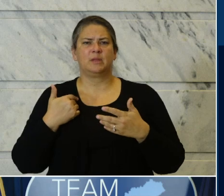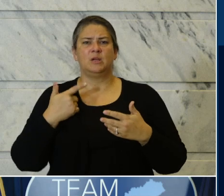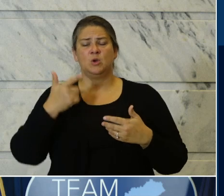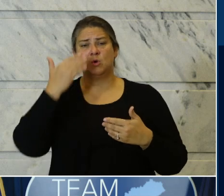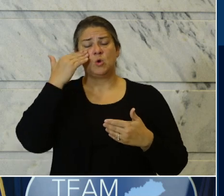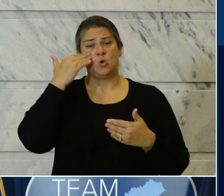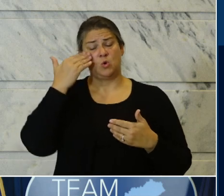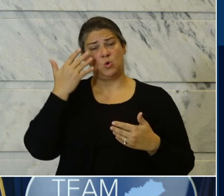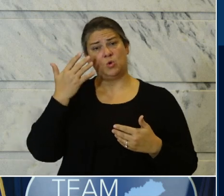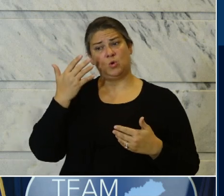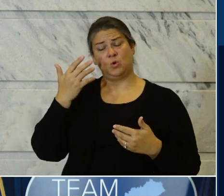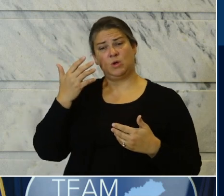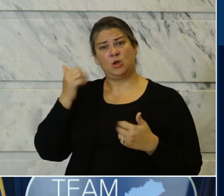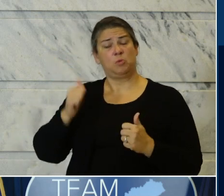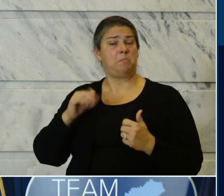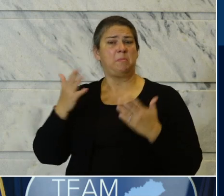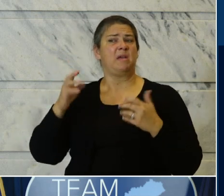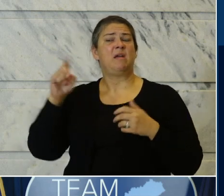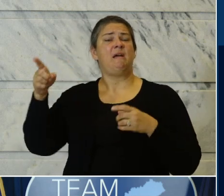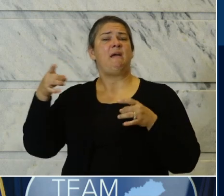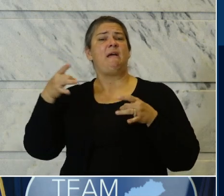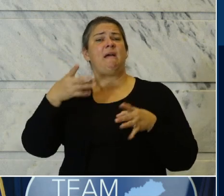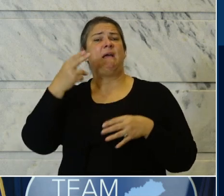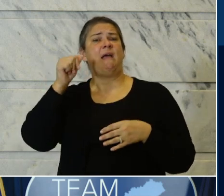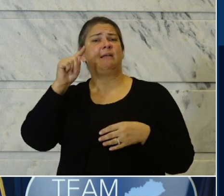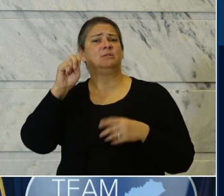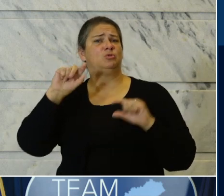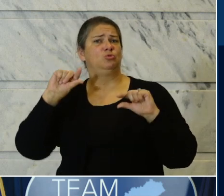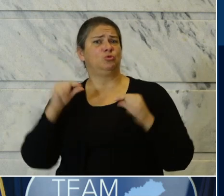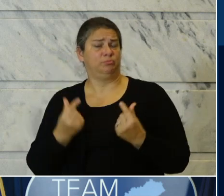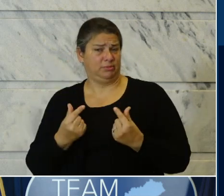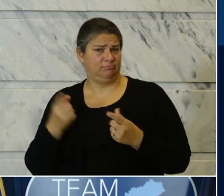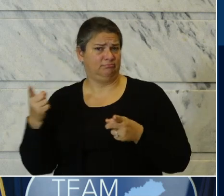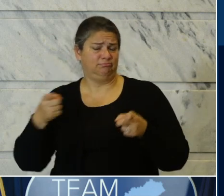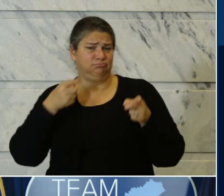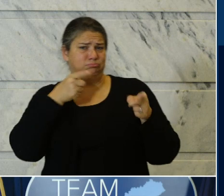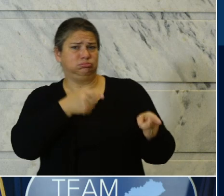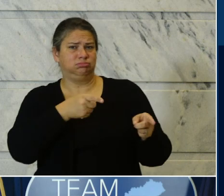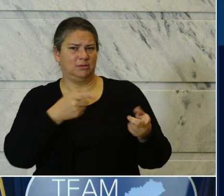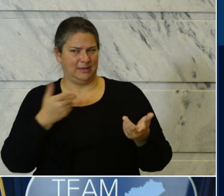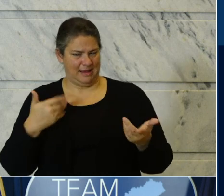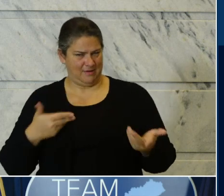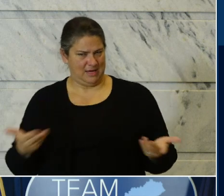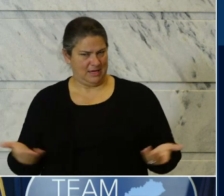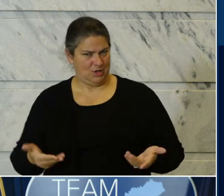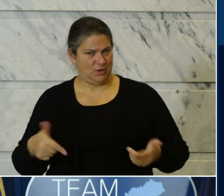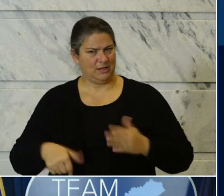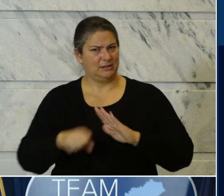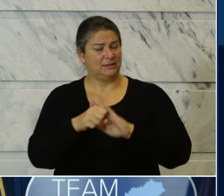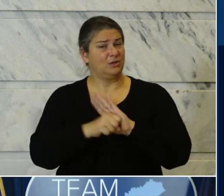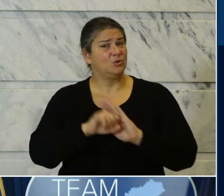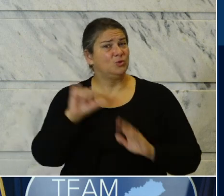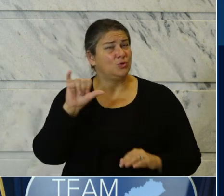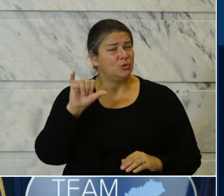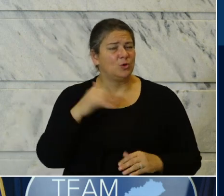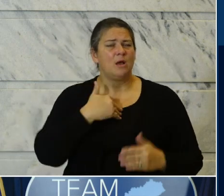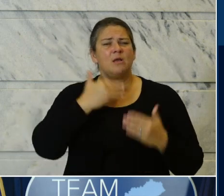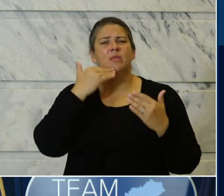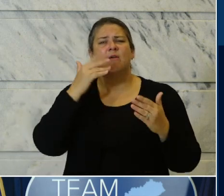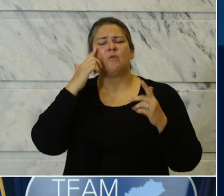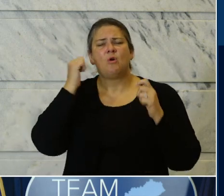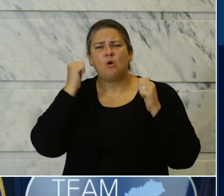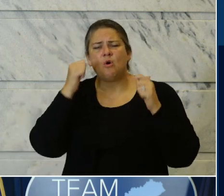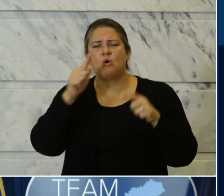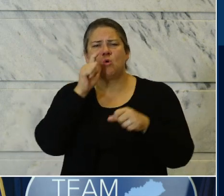individuals, but also hate groups that are out there, and they're in this state too. So thank you to all of those working in Homeland